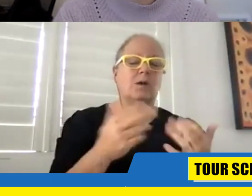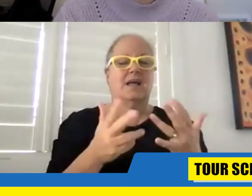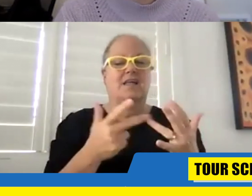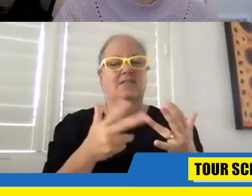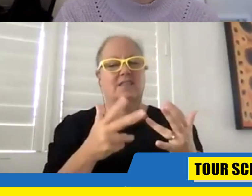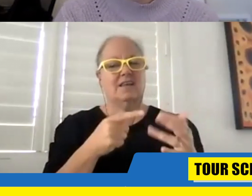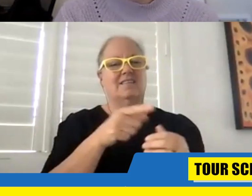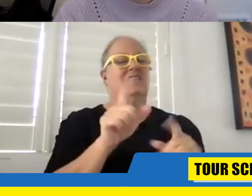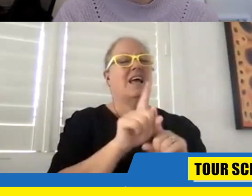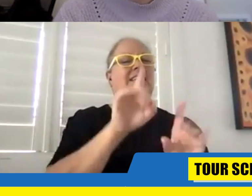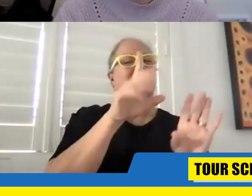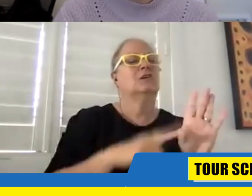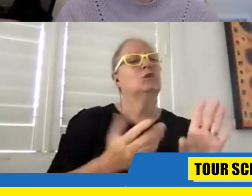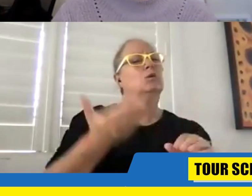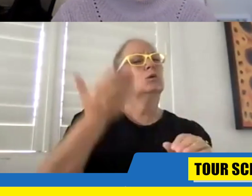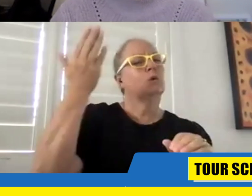from 10 years ago.